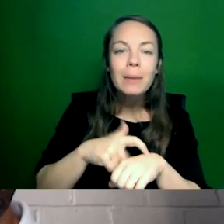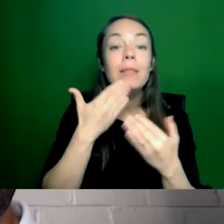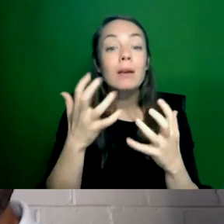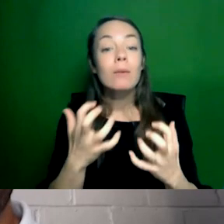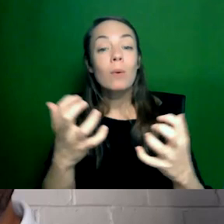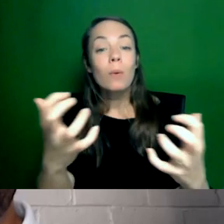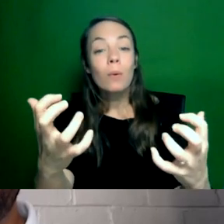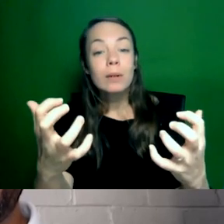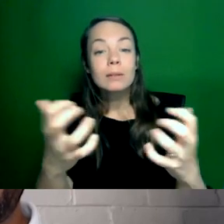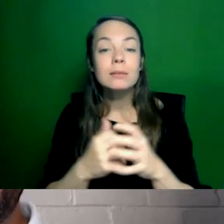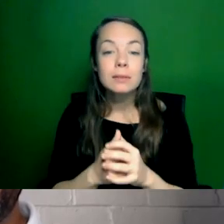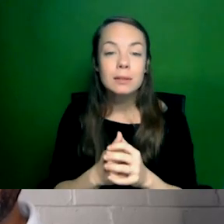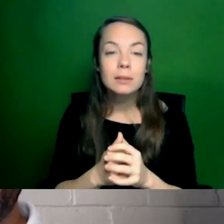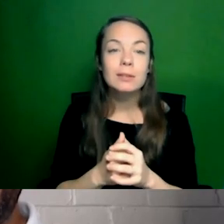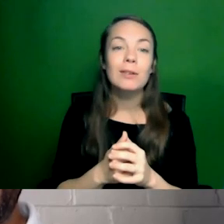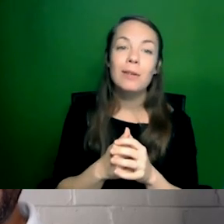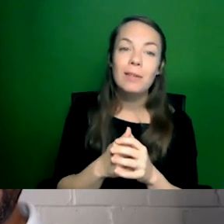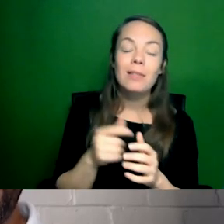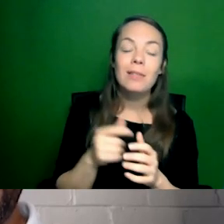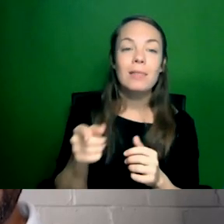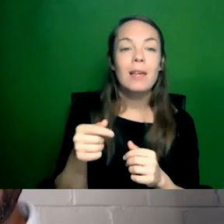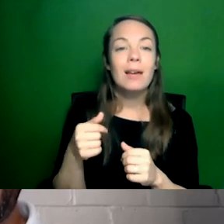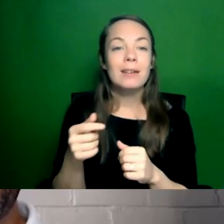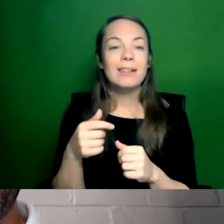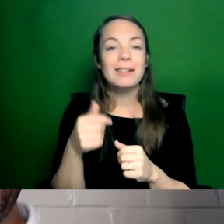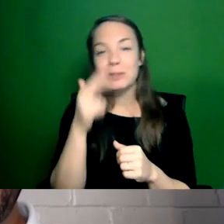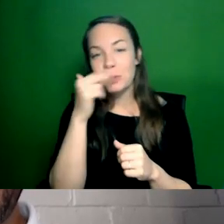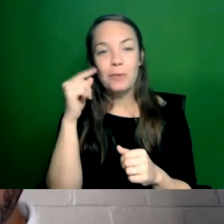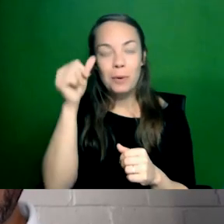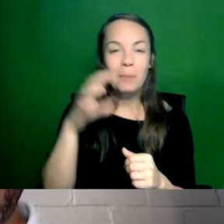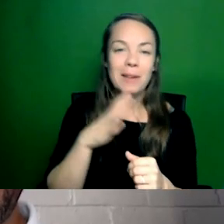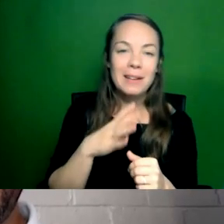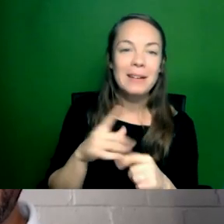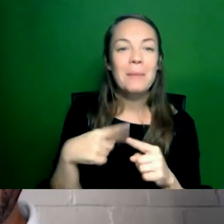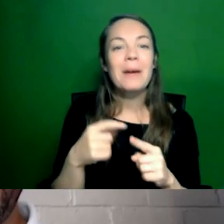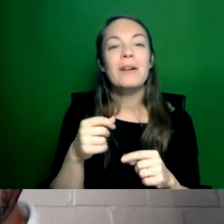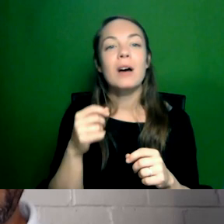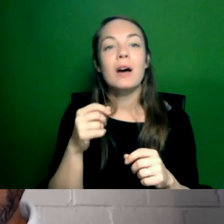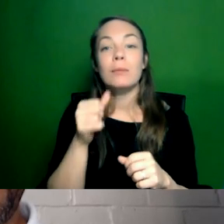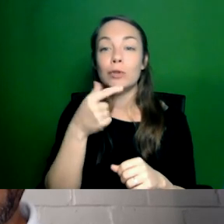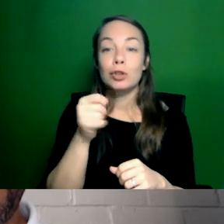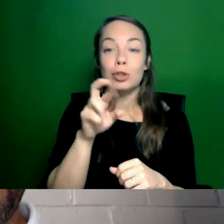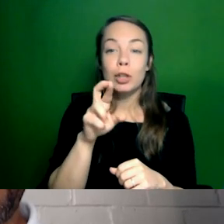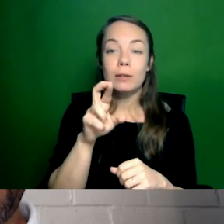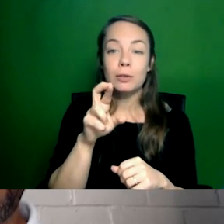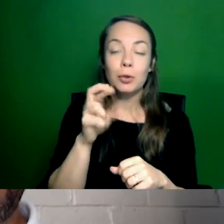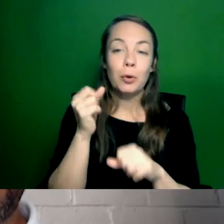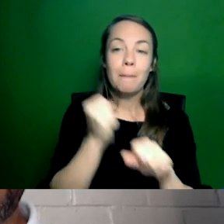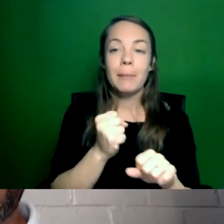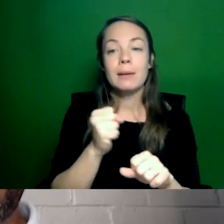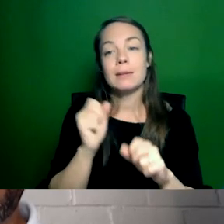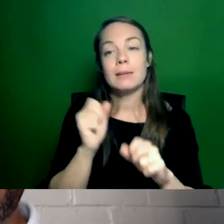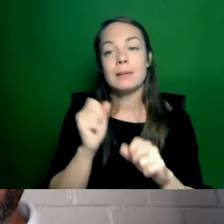have humored four men waxing poetic about gender-based violence. And we welcome feedback